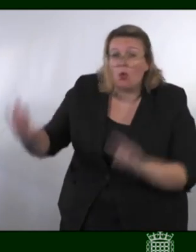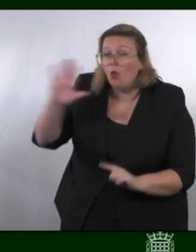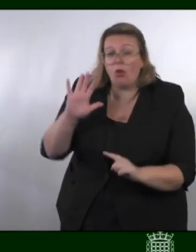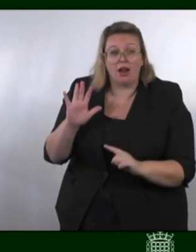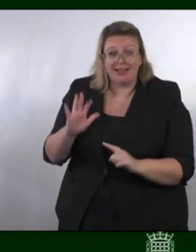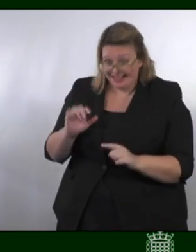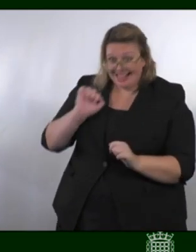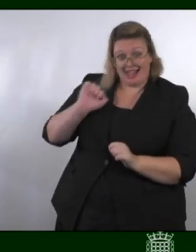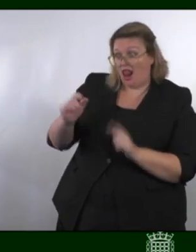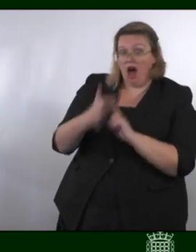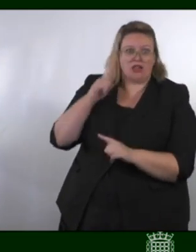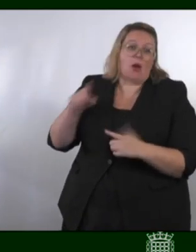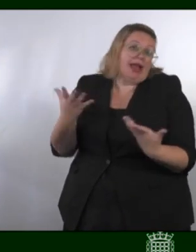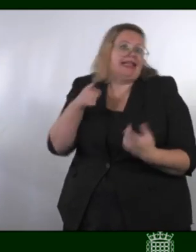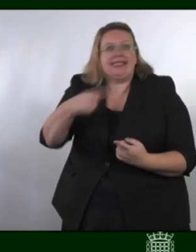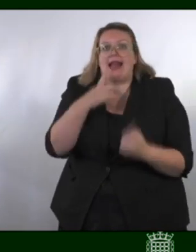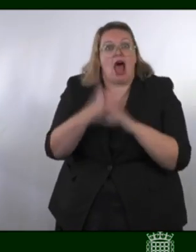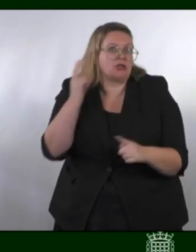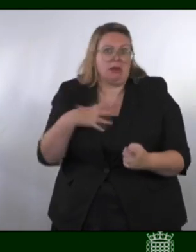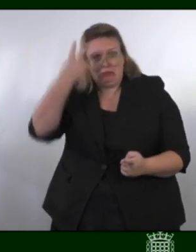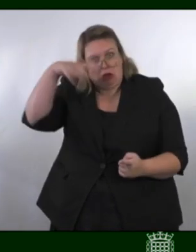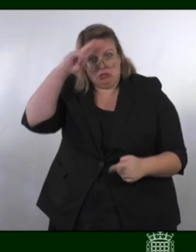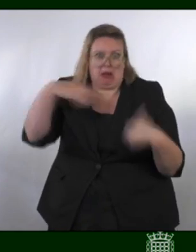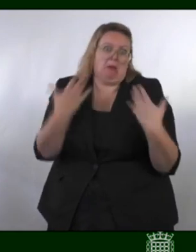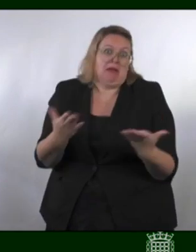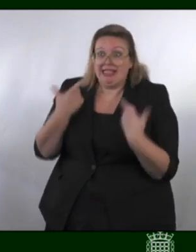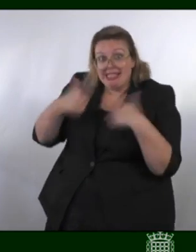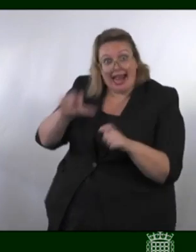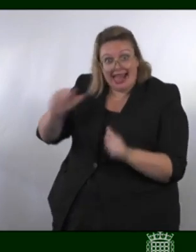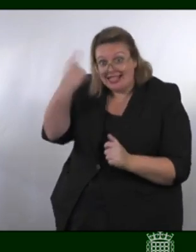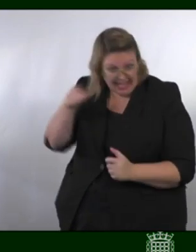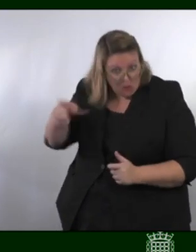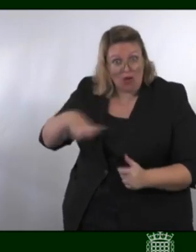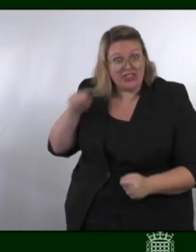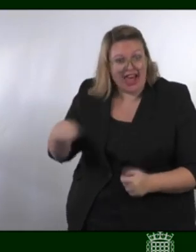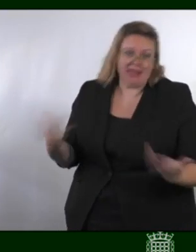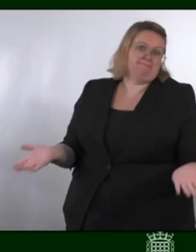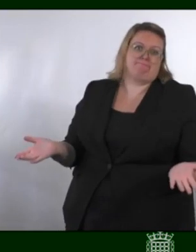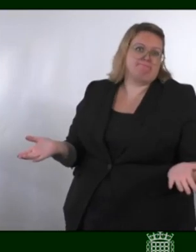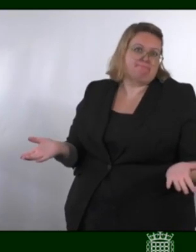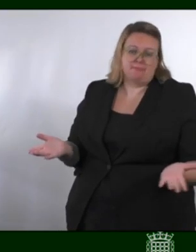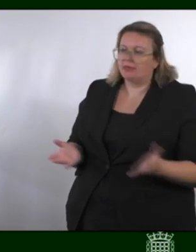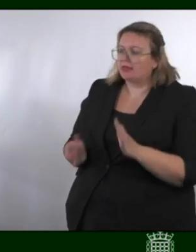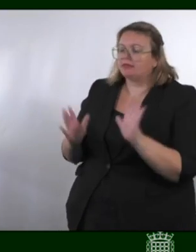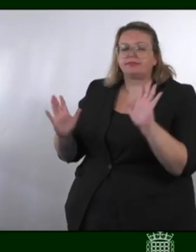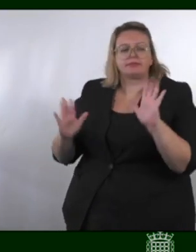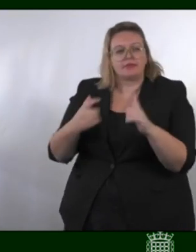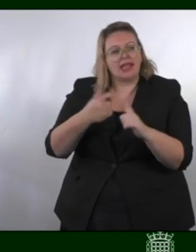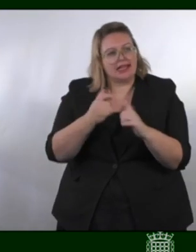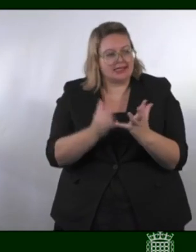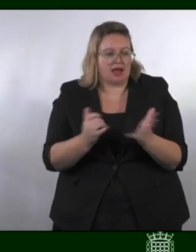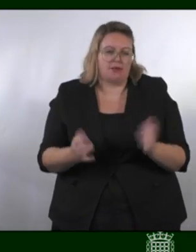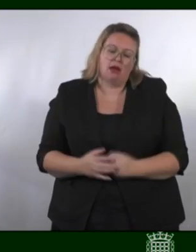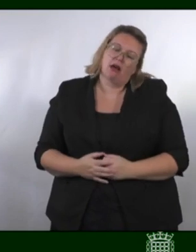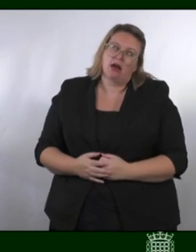was his policy last week anyway, wasn't it? Perhaps he could confirm that's still his policy. Is that what he wants to do? Keir Starmer. Mr. Speaker, on his press